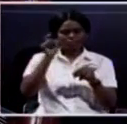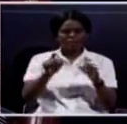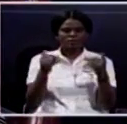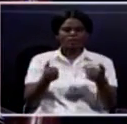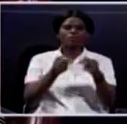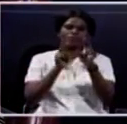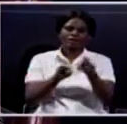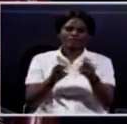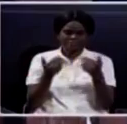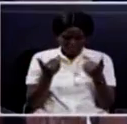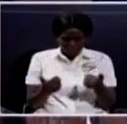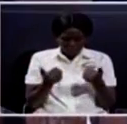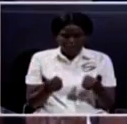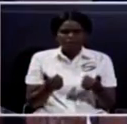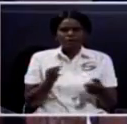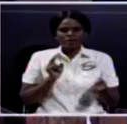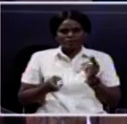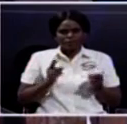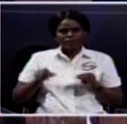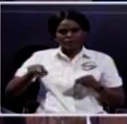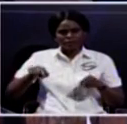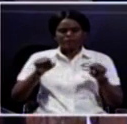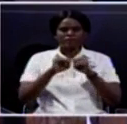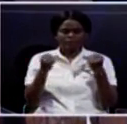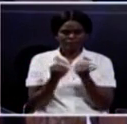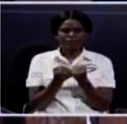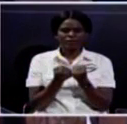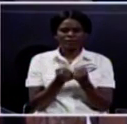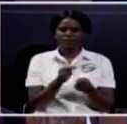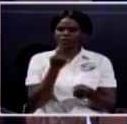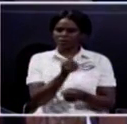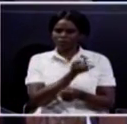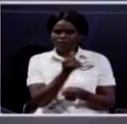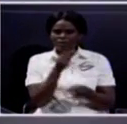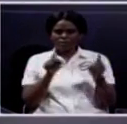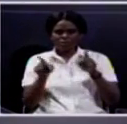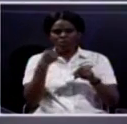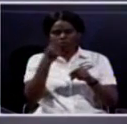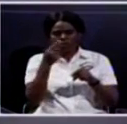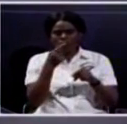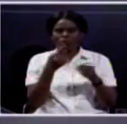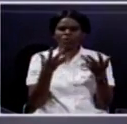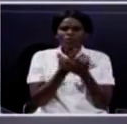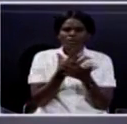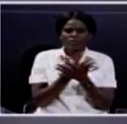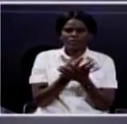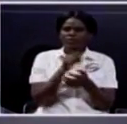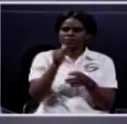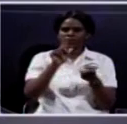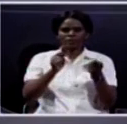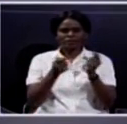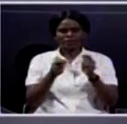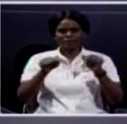respond to the emerging needs of our society. One writer said, it's only cowards who believe in not changing the